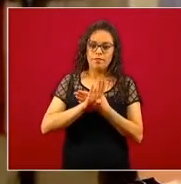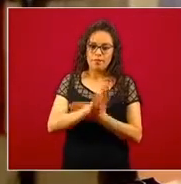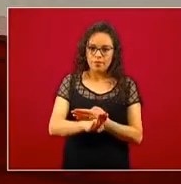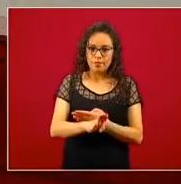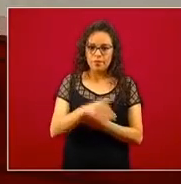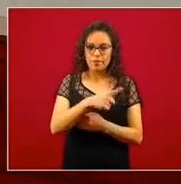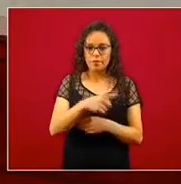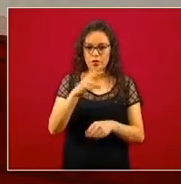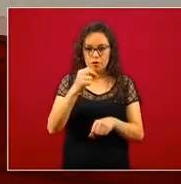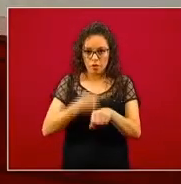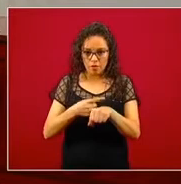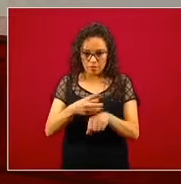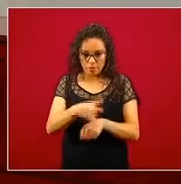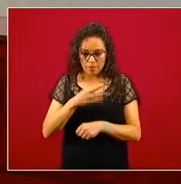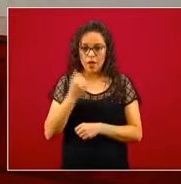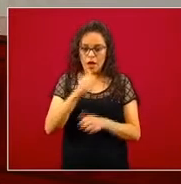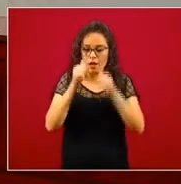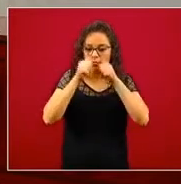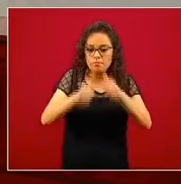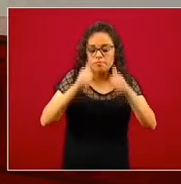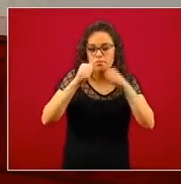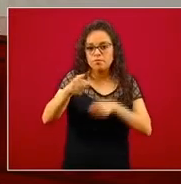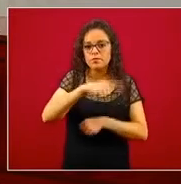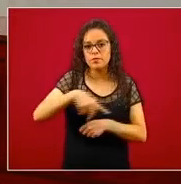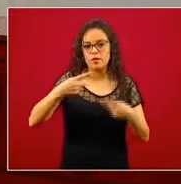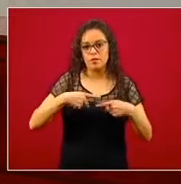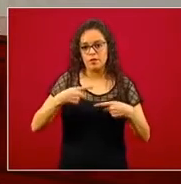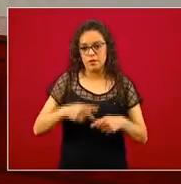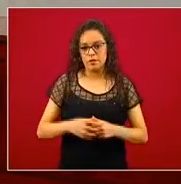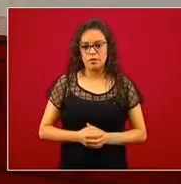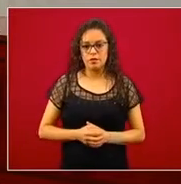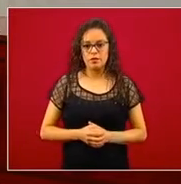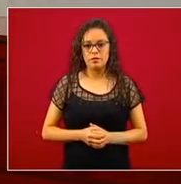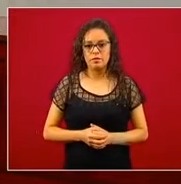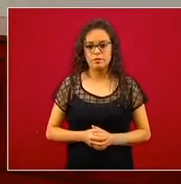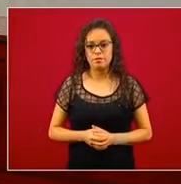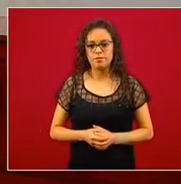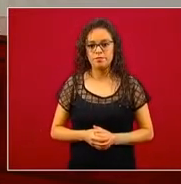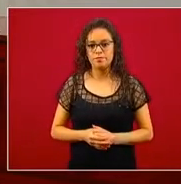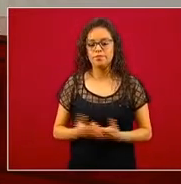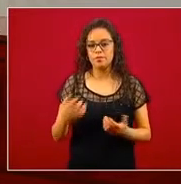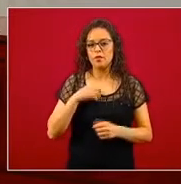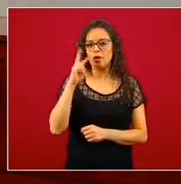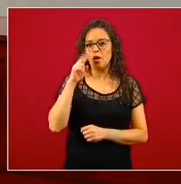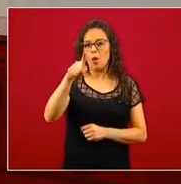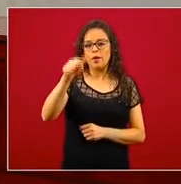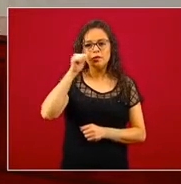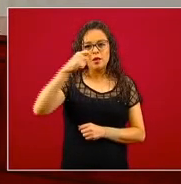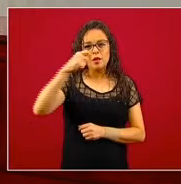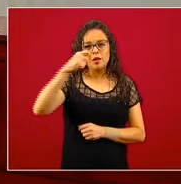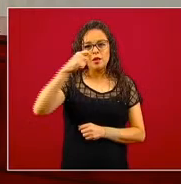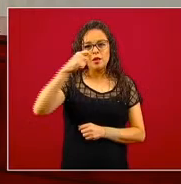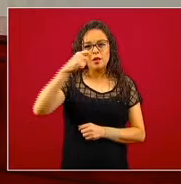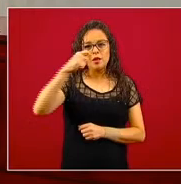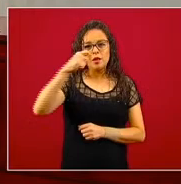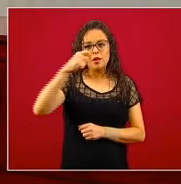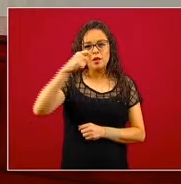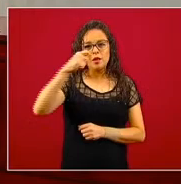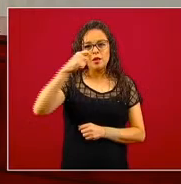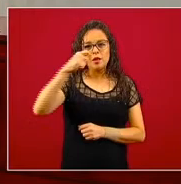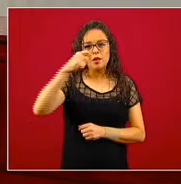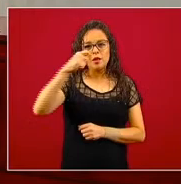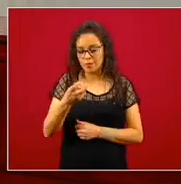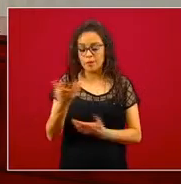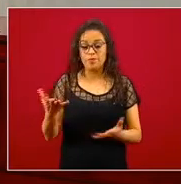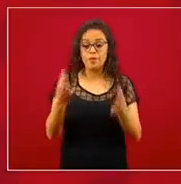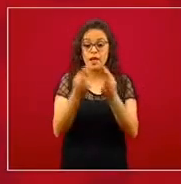from hospitals in Texcoco and Venados Hospital. They are protesting. Why are they protesting still?